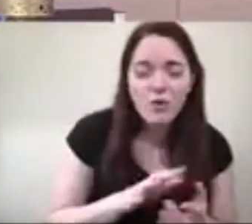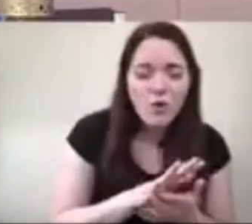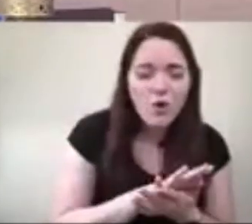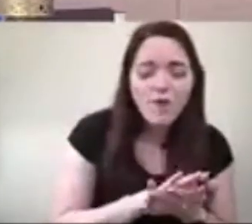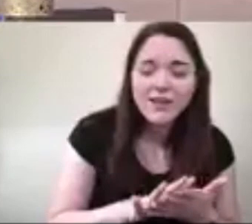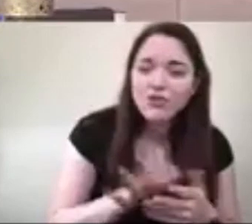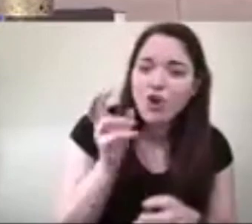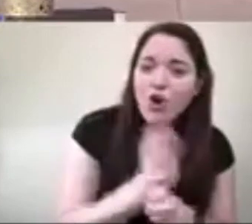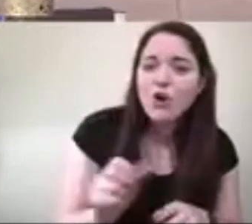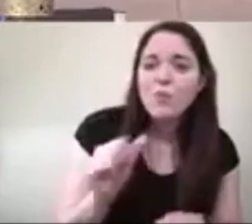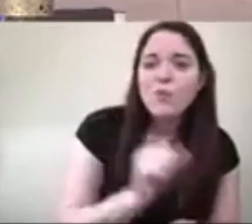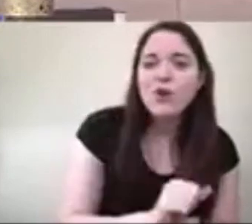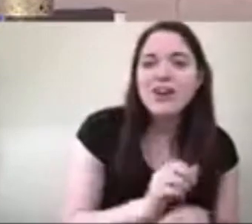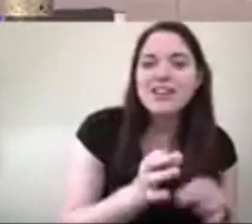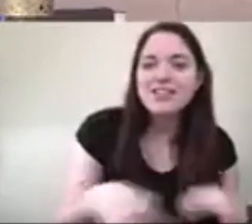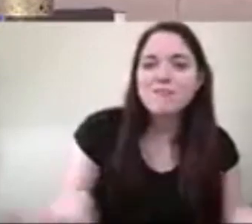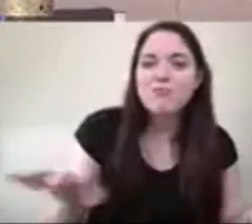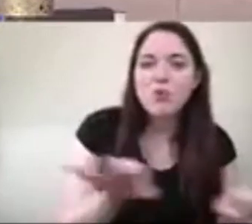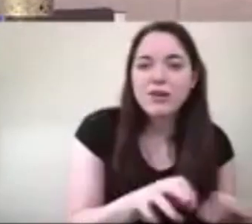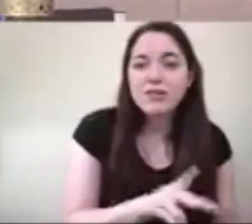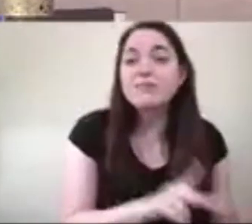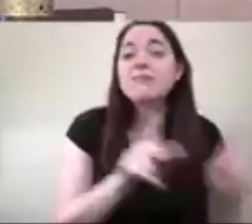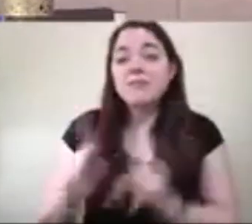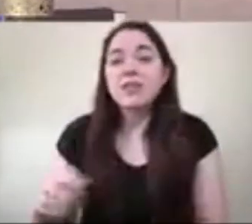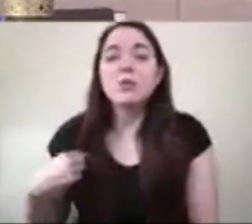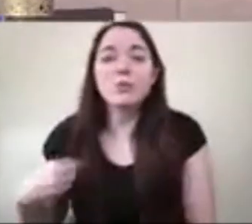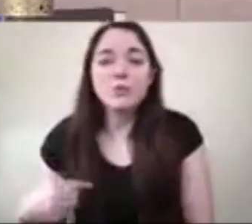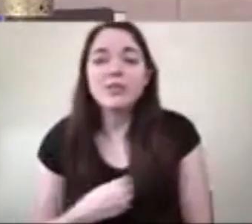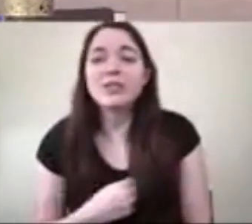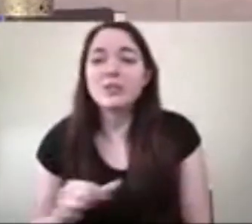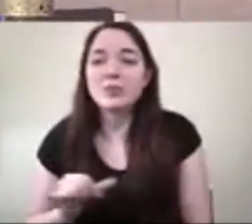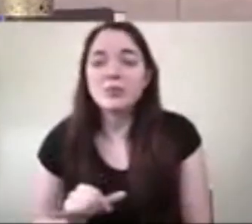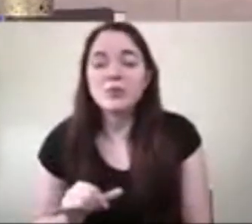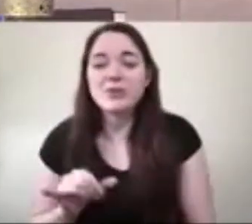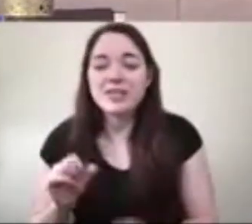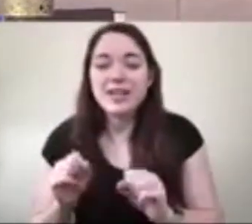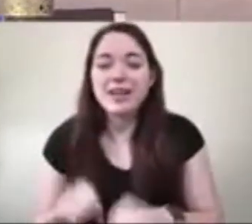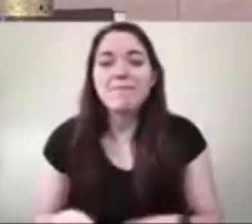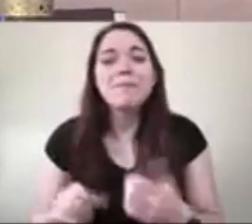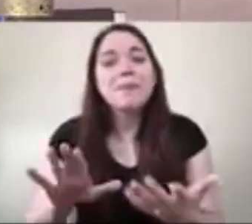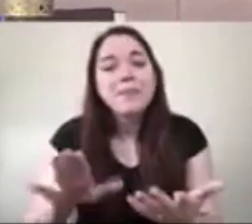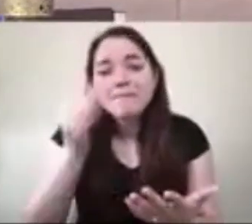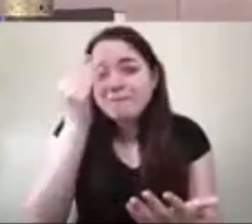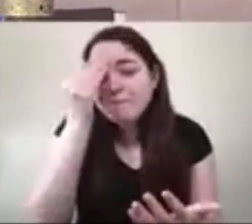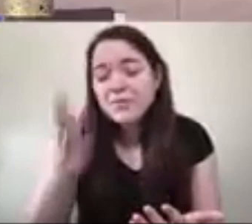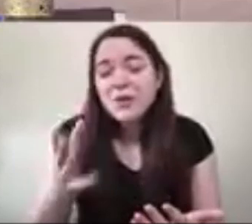at MCCDC that we've done over the past year is to really destigmatize mental health issues,